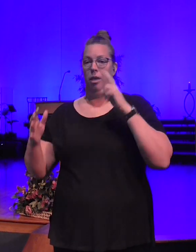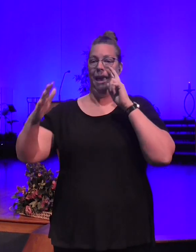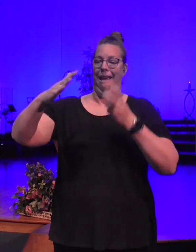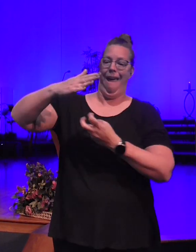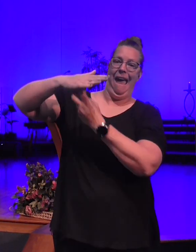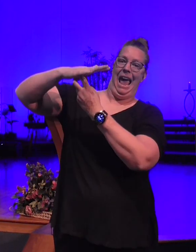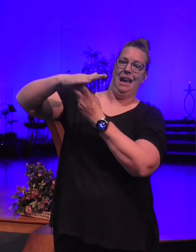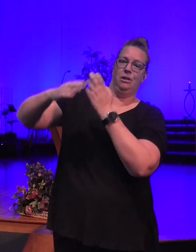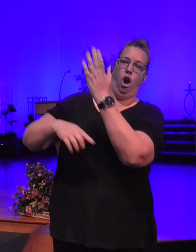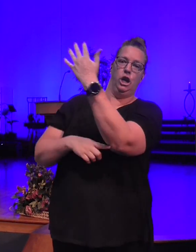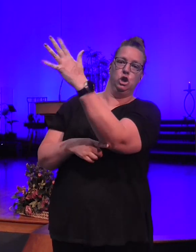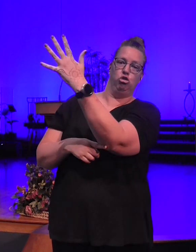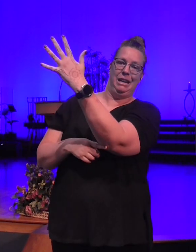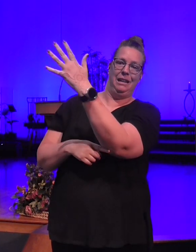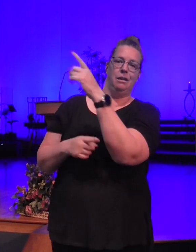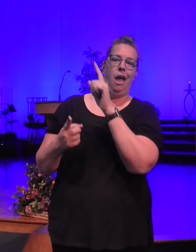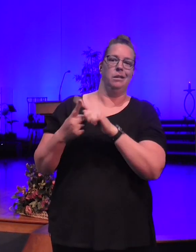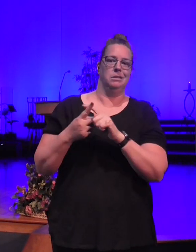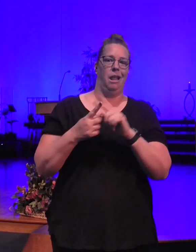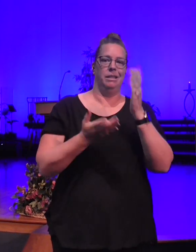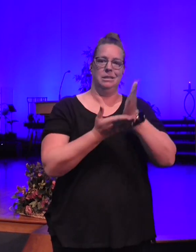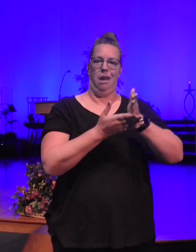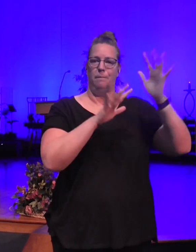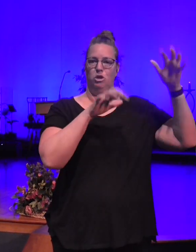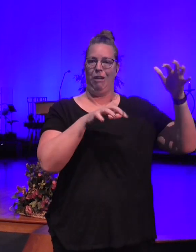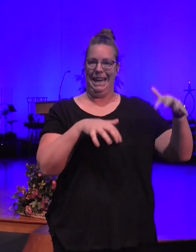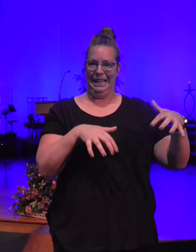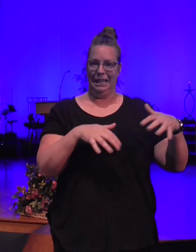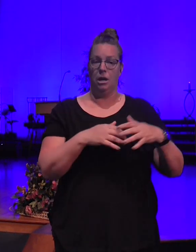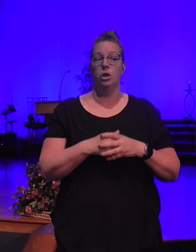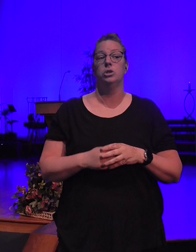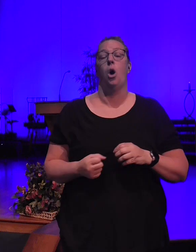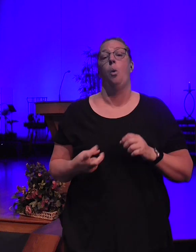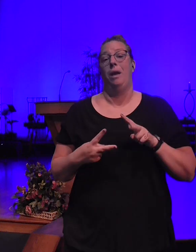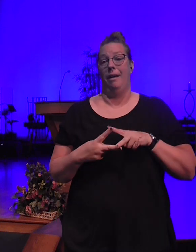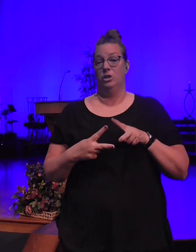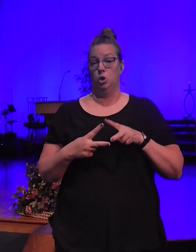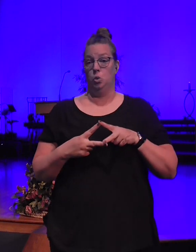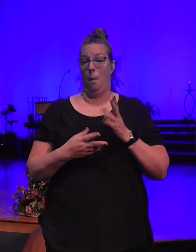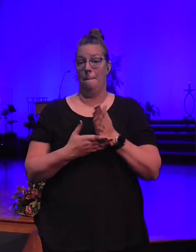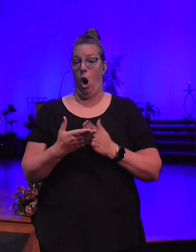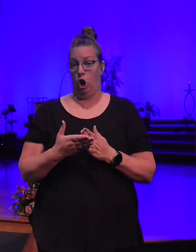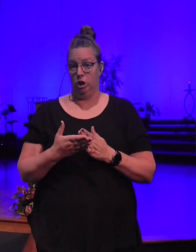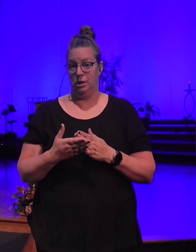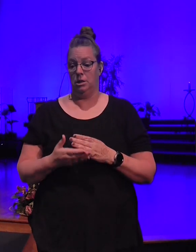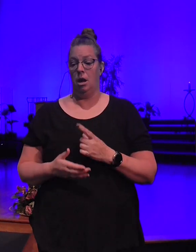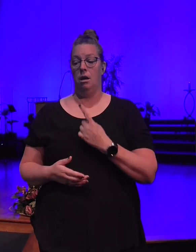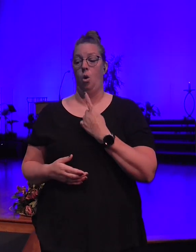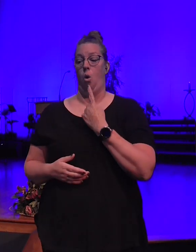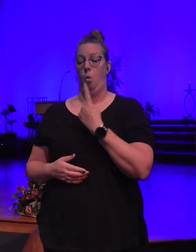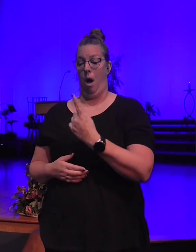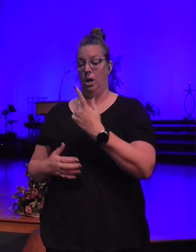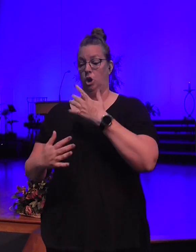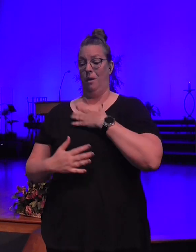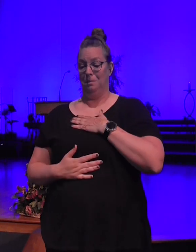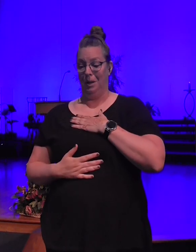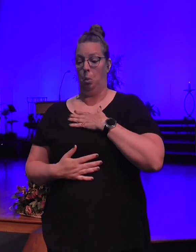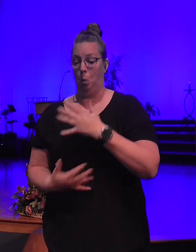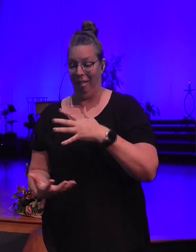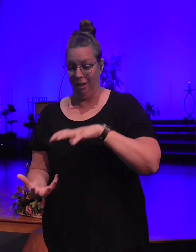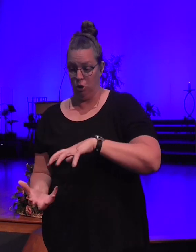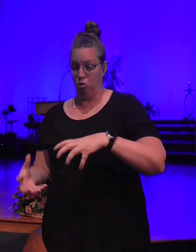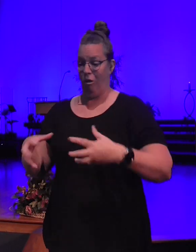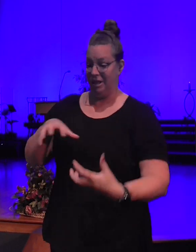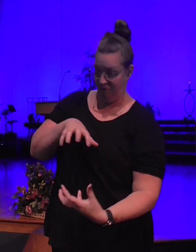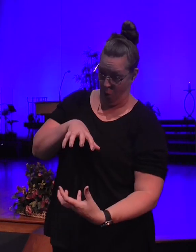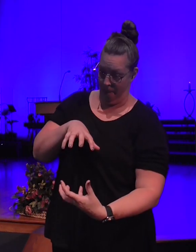weather clears. So this whole notion of transformation has two pieces. One, be willing to transform. Move